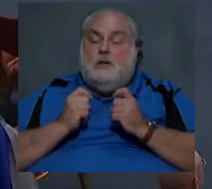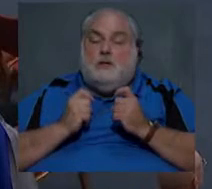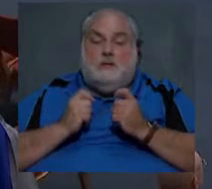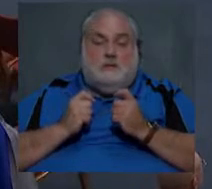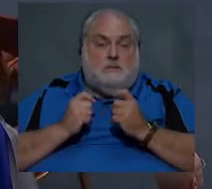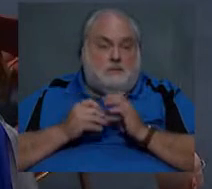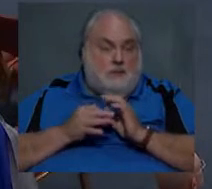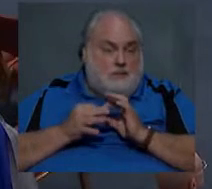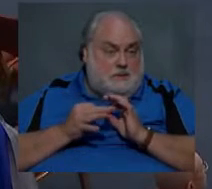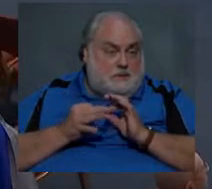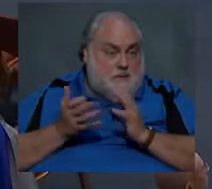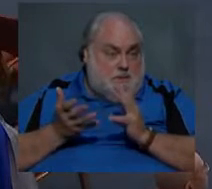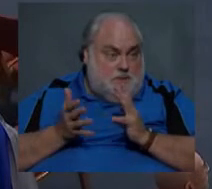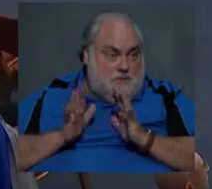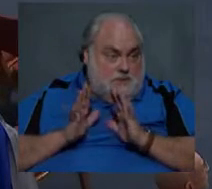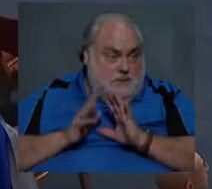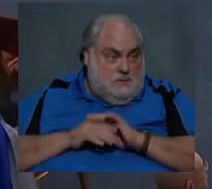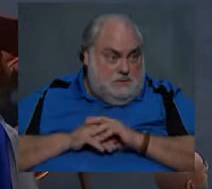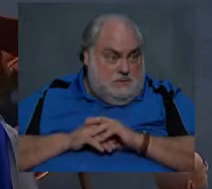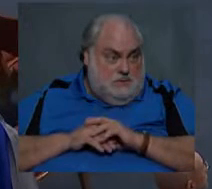comments?